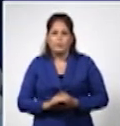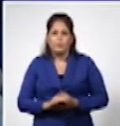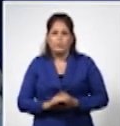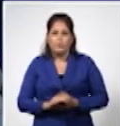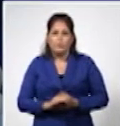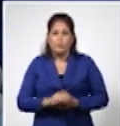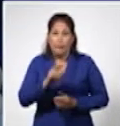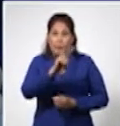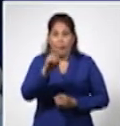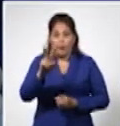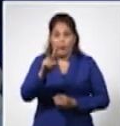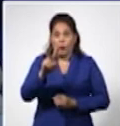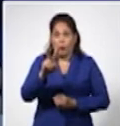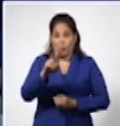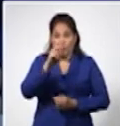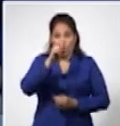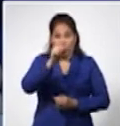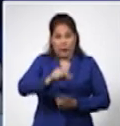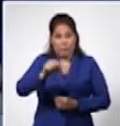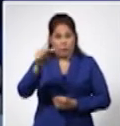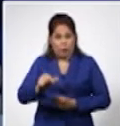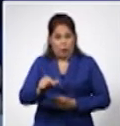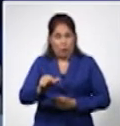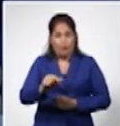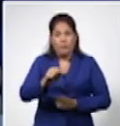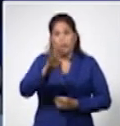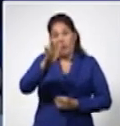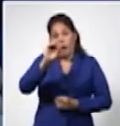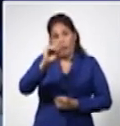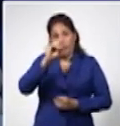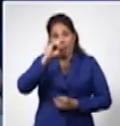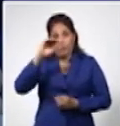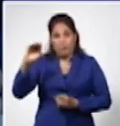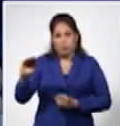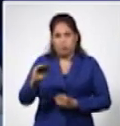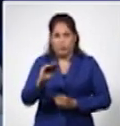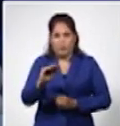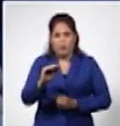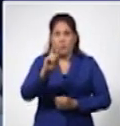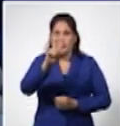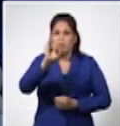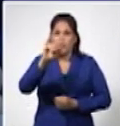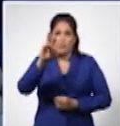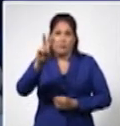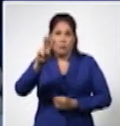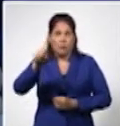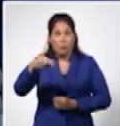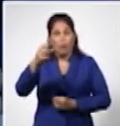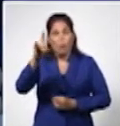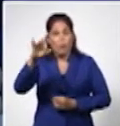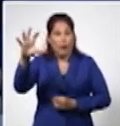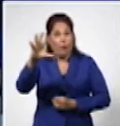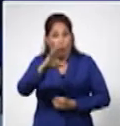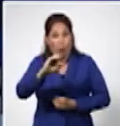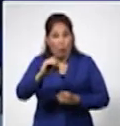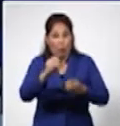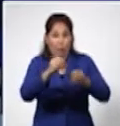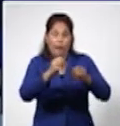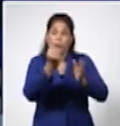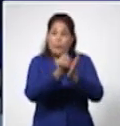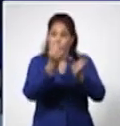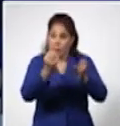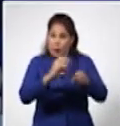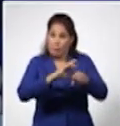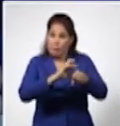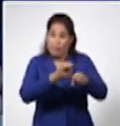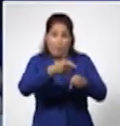69.4%. The absence of symptoms is a characteristic feature of COVID-19, one which sets it